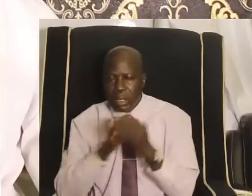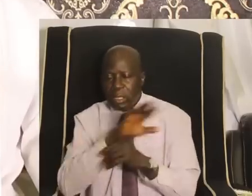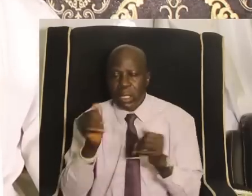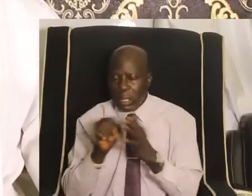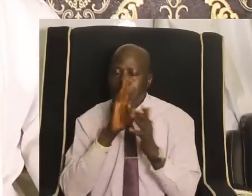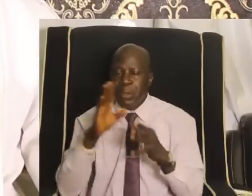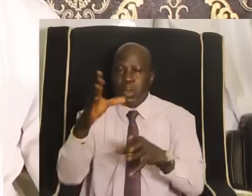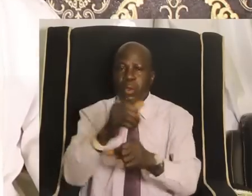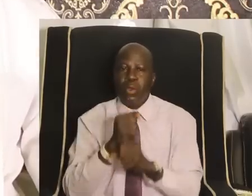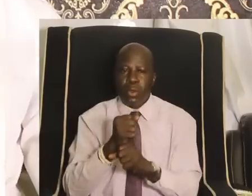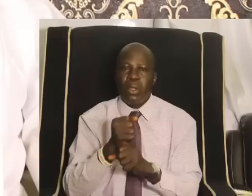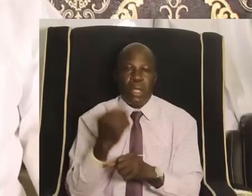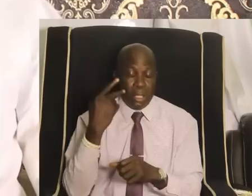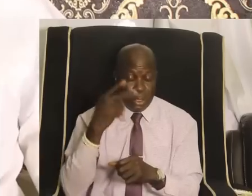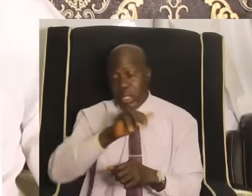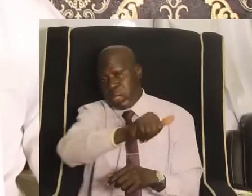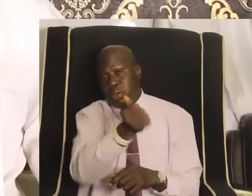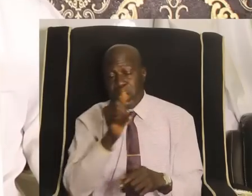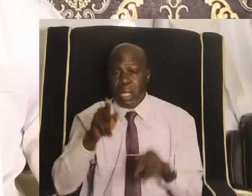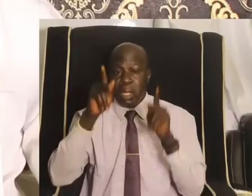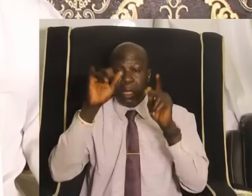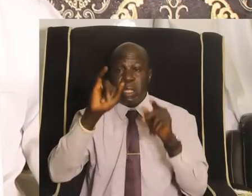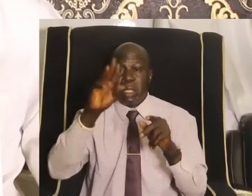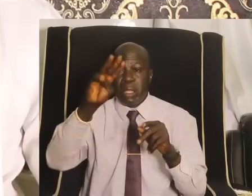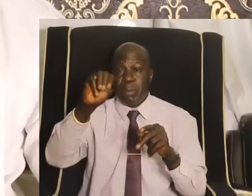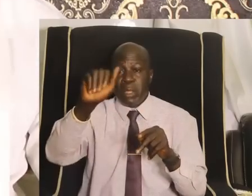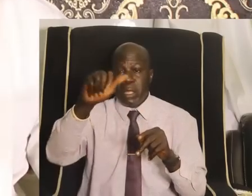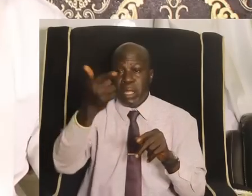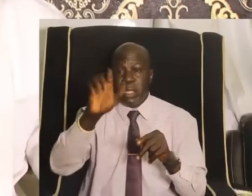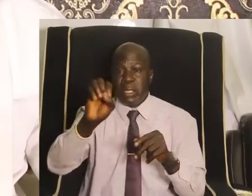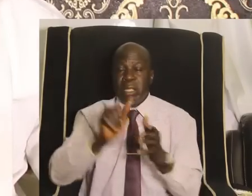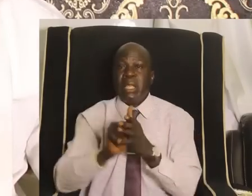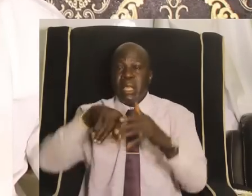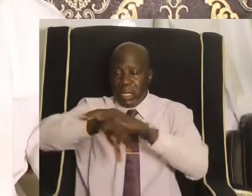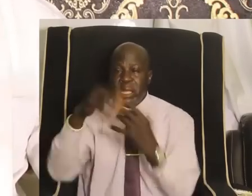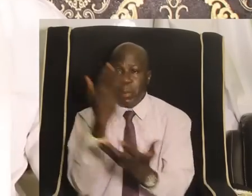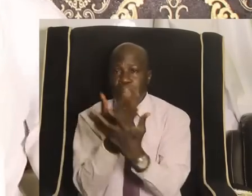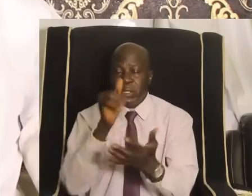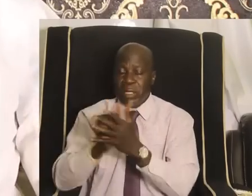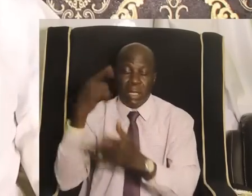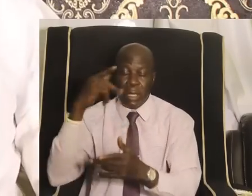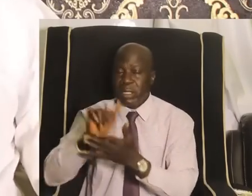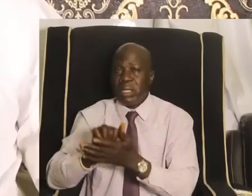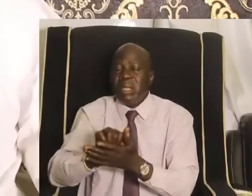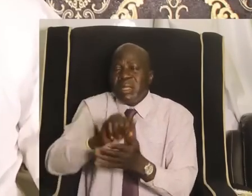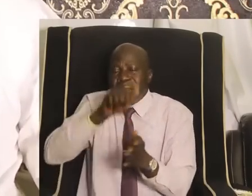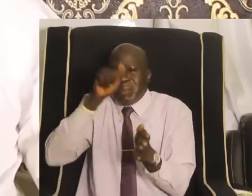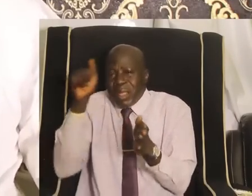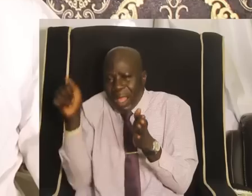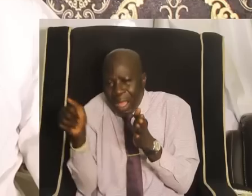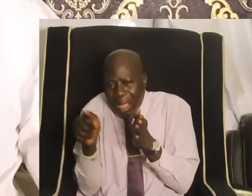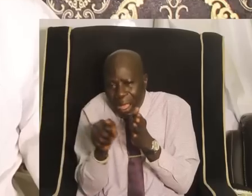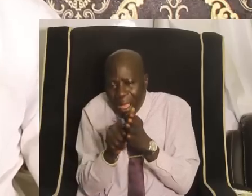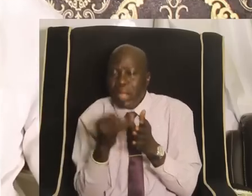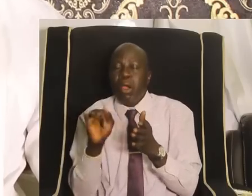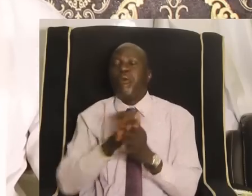They said, you see, I told him that you will bear a child. You will be a glorious child. That child